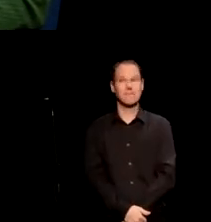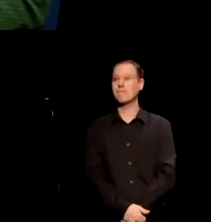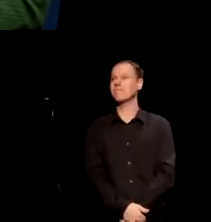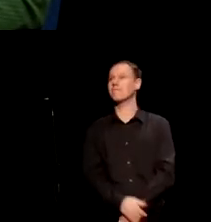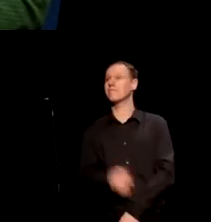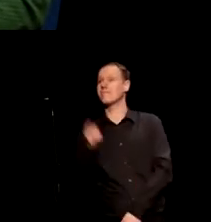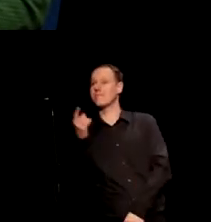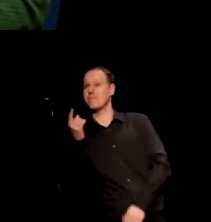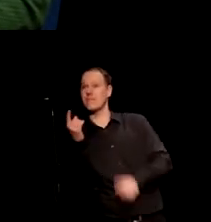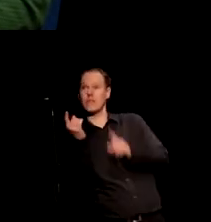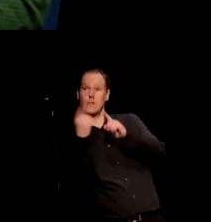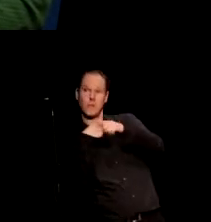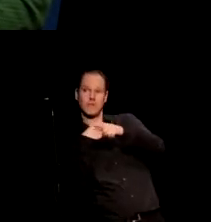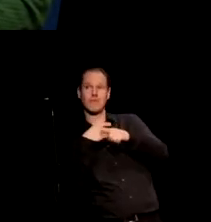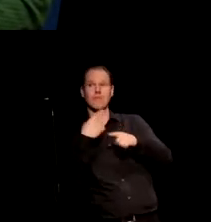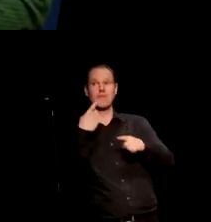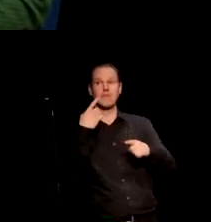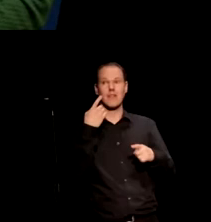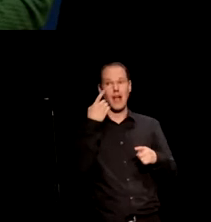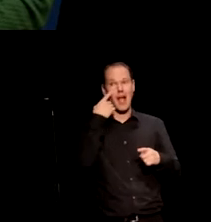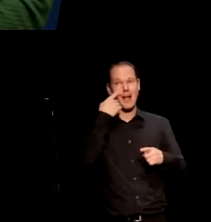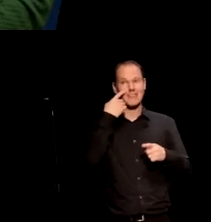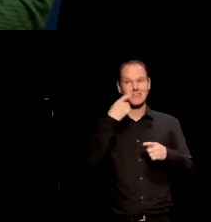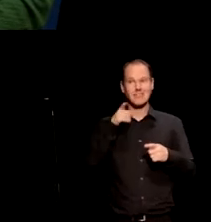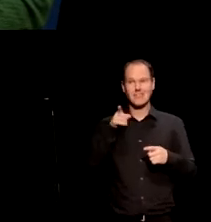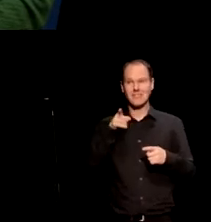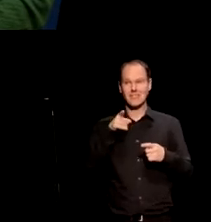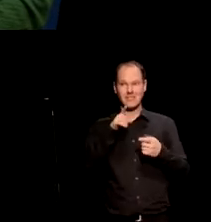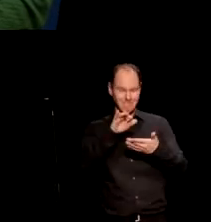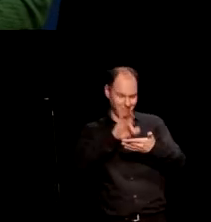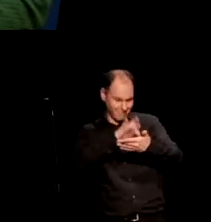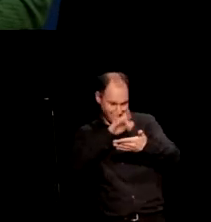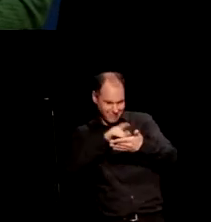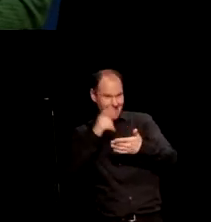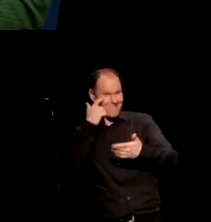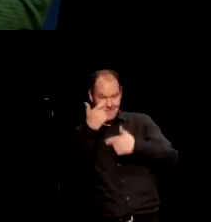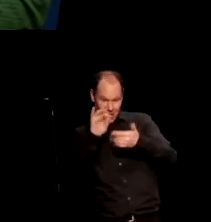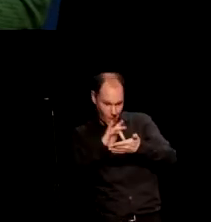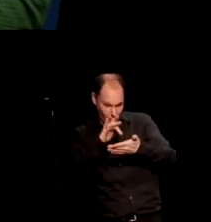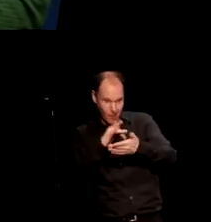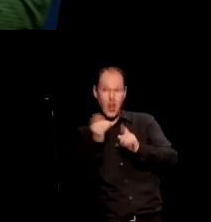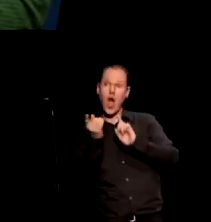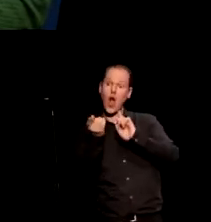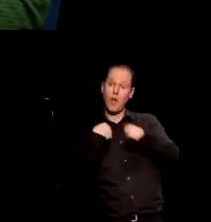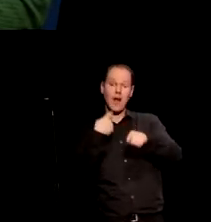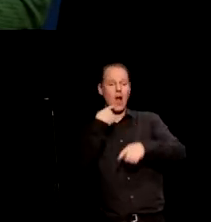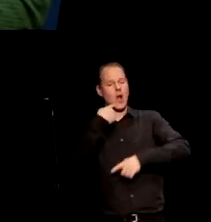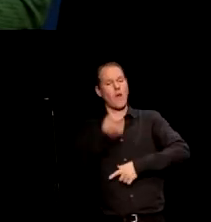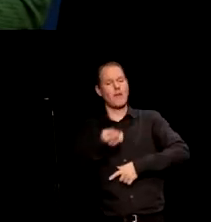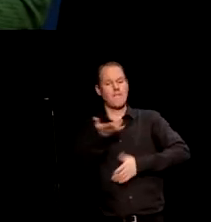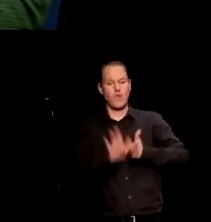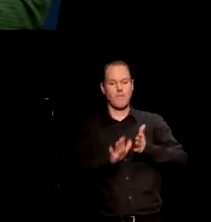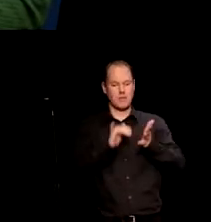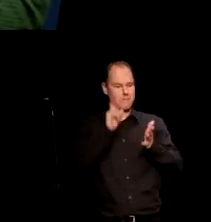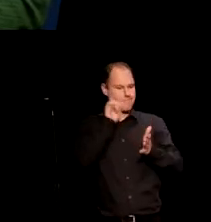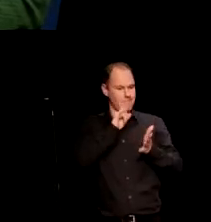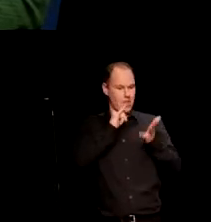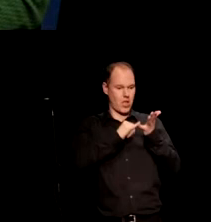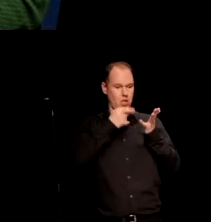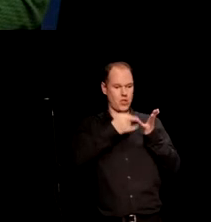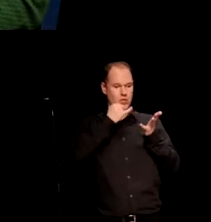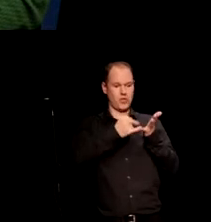There's a comment. I'm not going to look at the moderators. There's just a comment from Susan